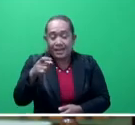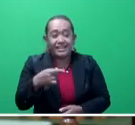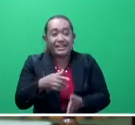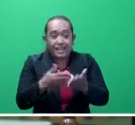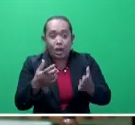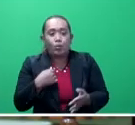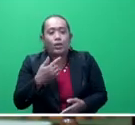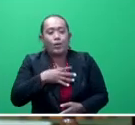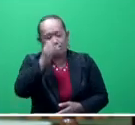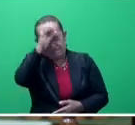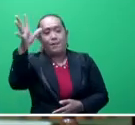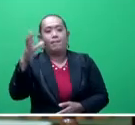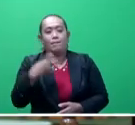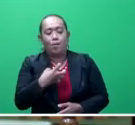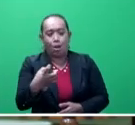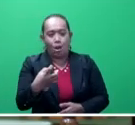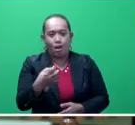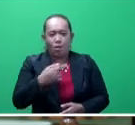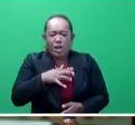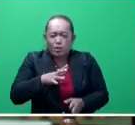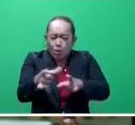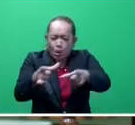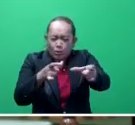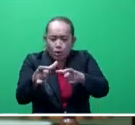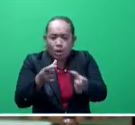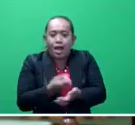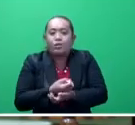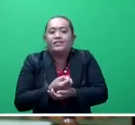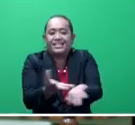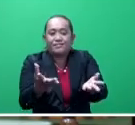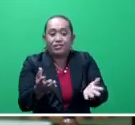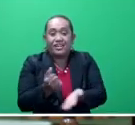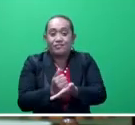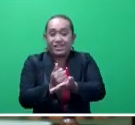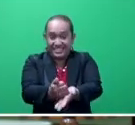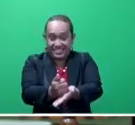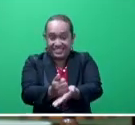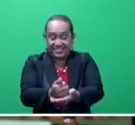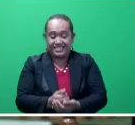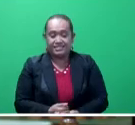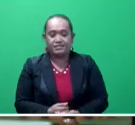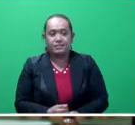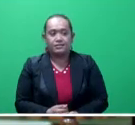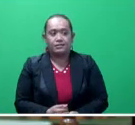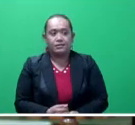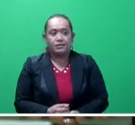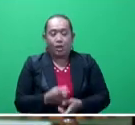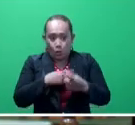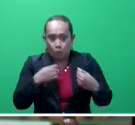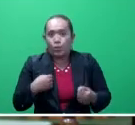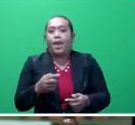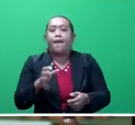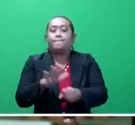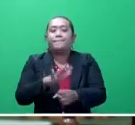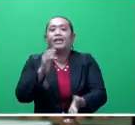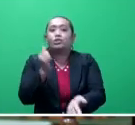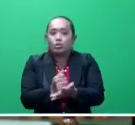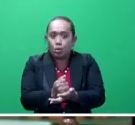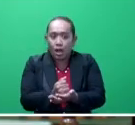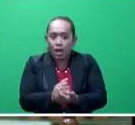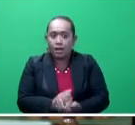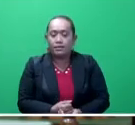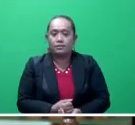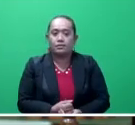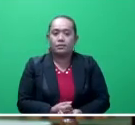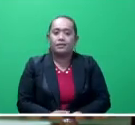smartening up our controls to streamline the delivery of assistance. Through robust audits of recipients, we're making sure assistance reaches the people